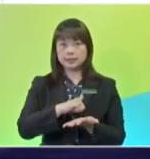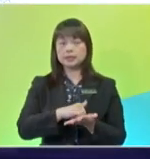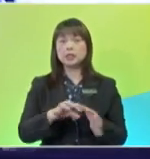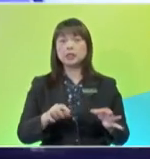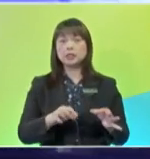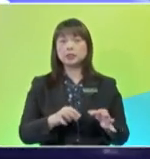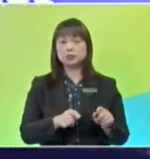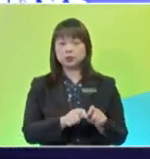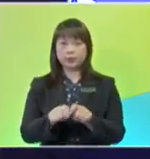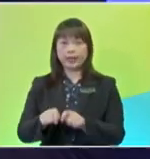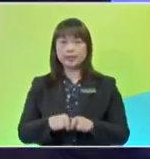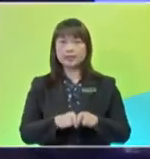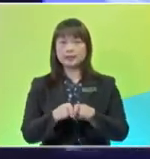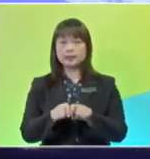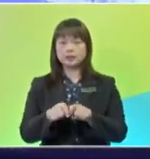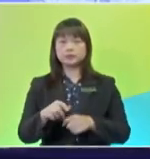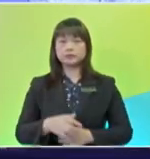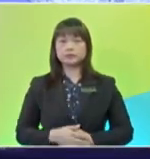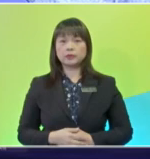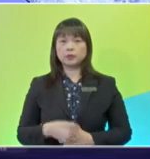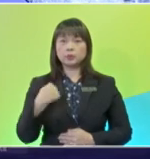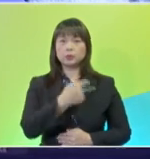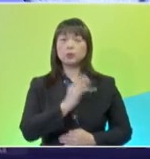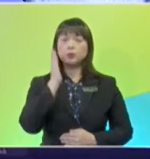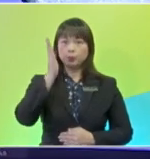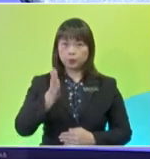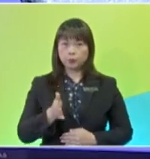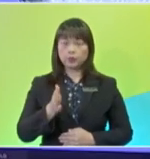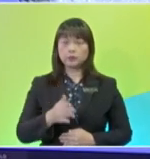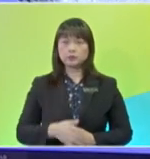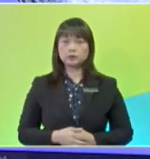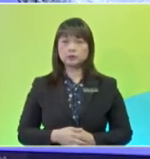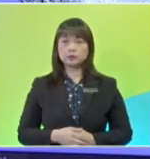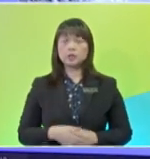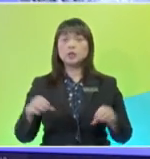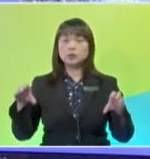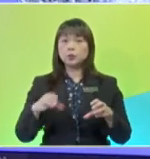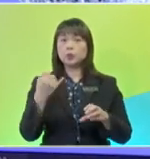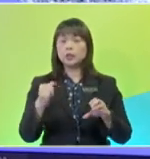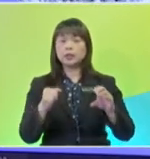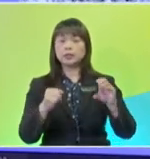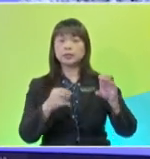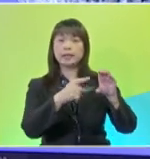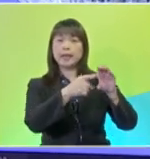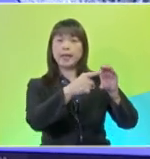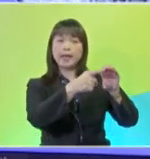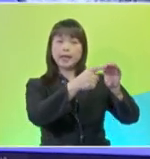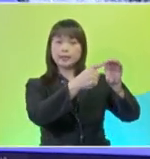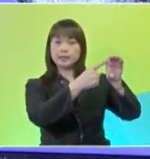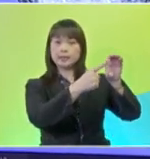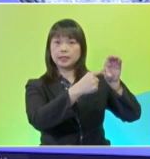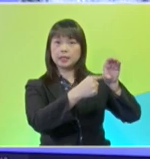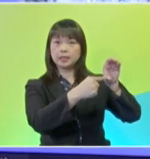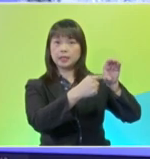it's actually mm-hmm. you're going to be okay. here. We are going to do it and we have to do it anti-clockwise. Okay. The movement of the rotation and